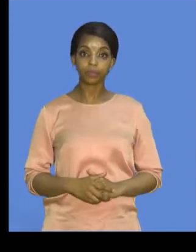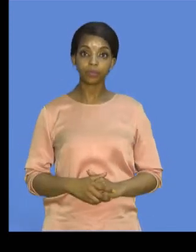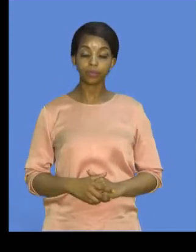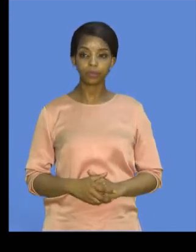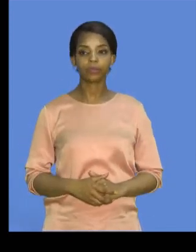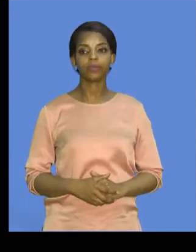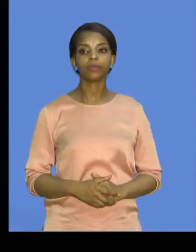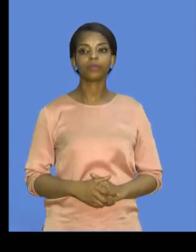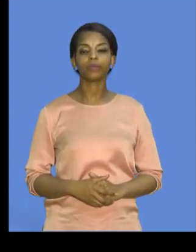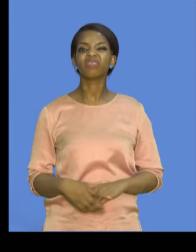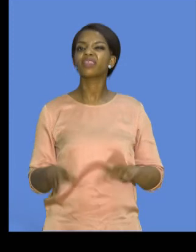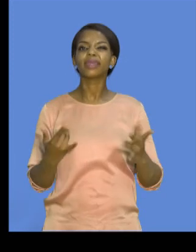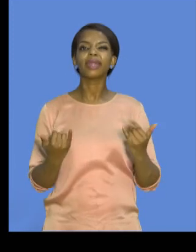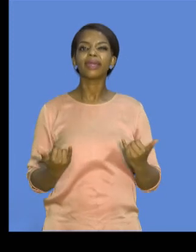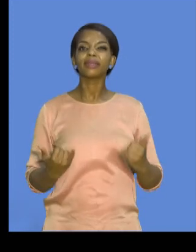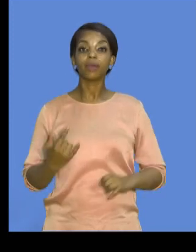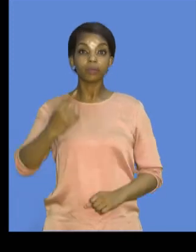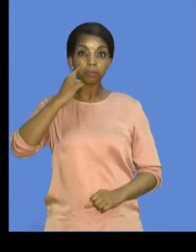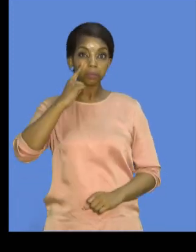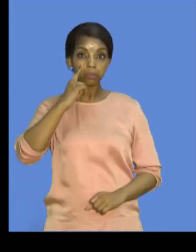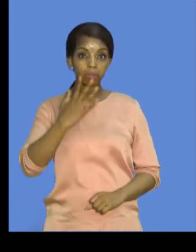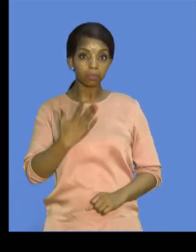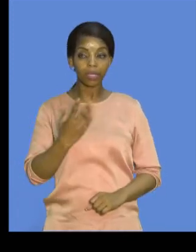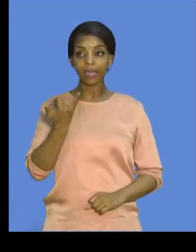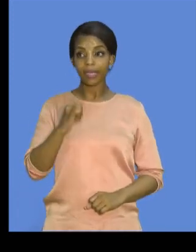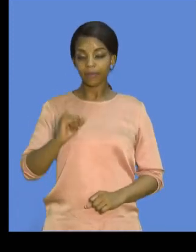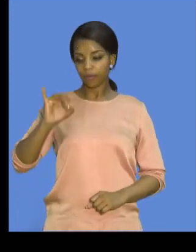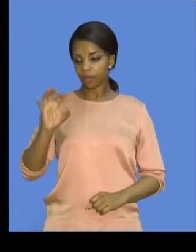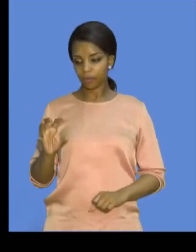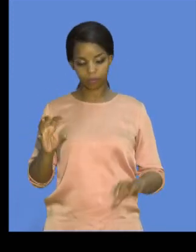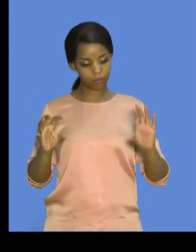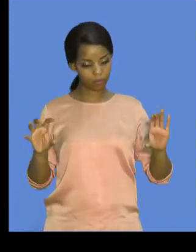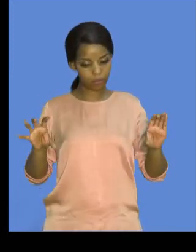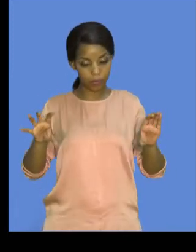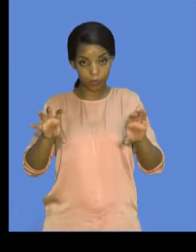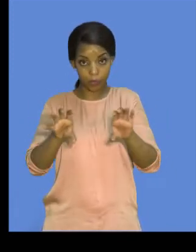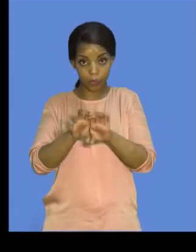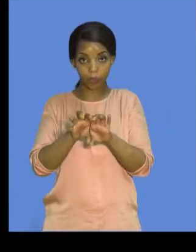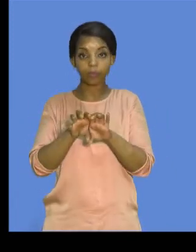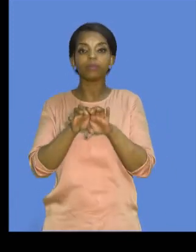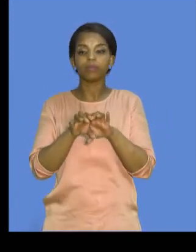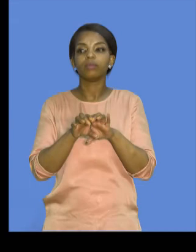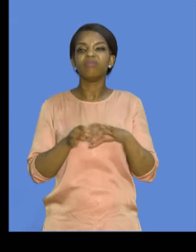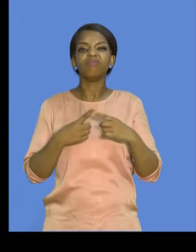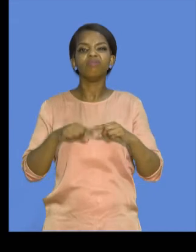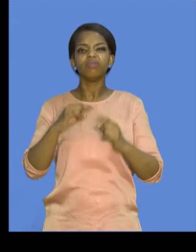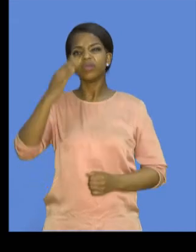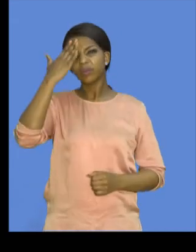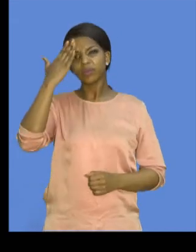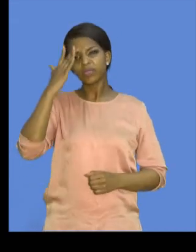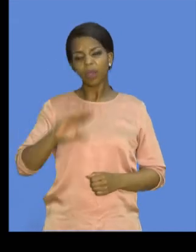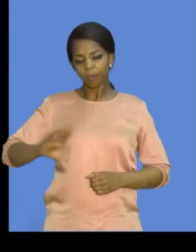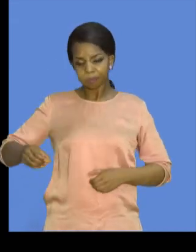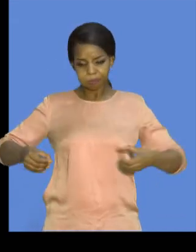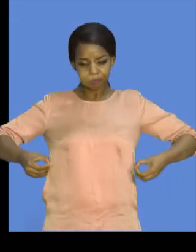Right. And then now if the two come into contact, that's the physical processes, we know that electrons are